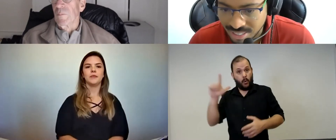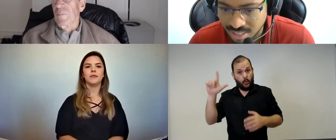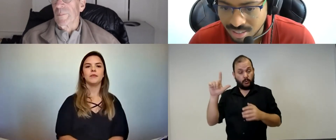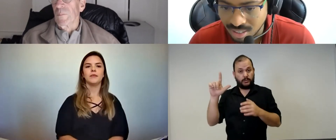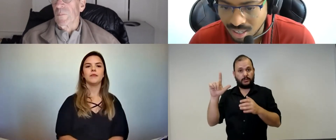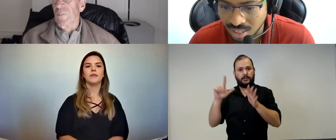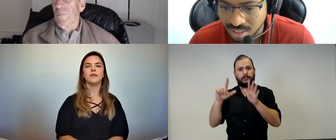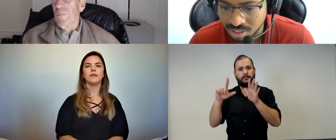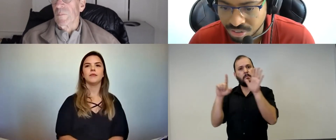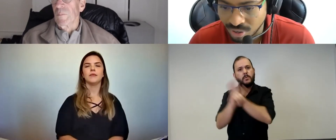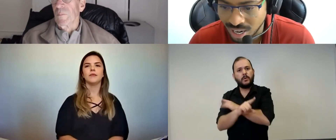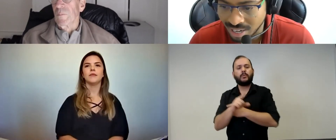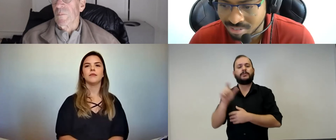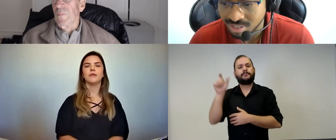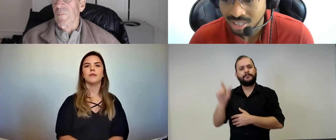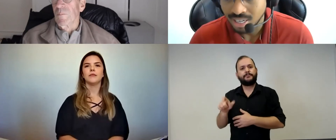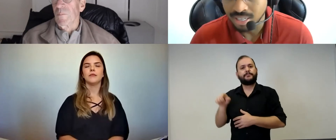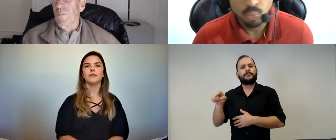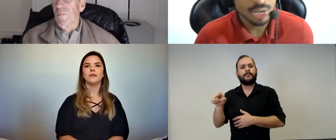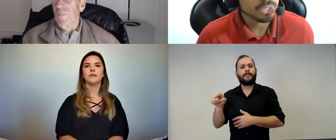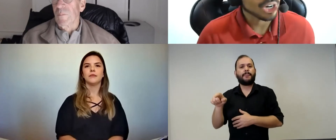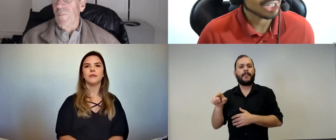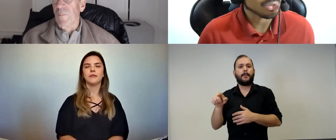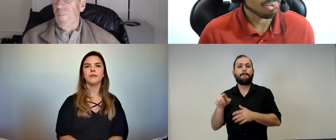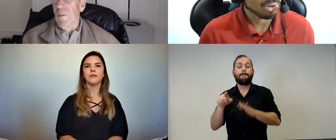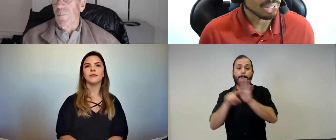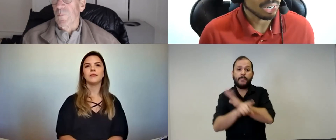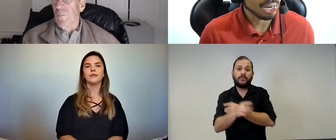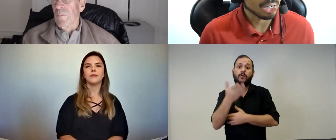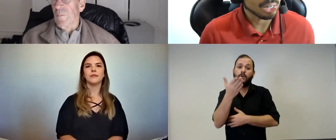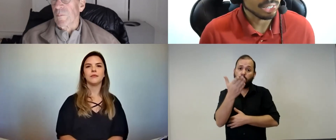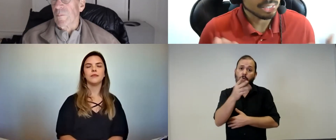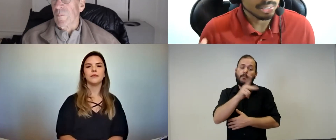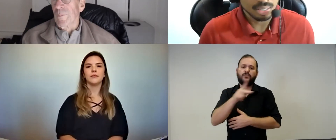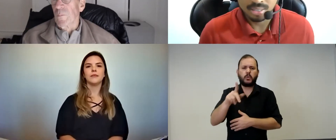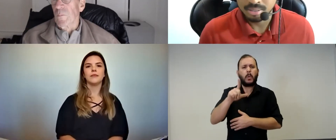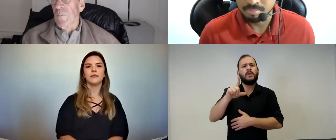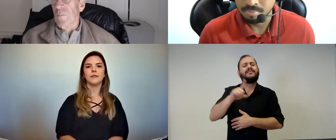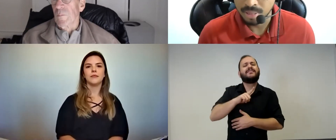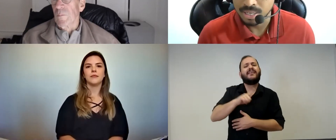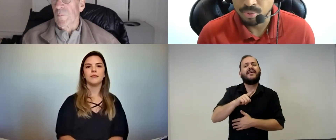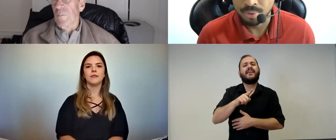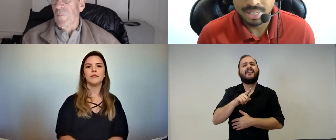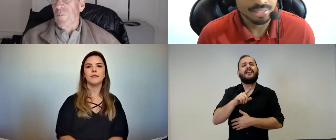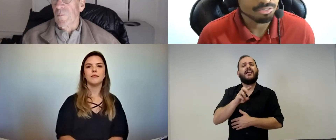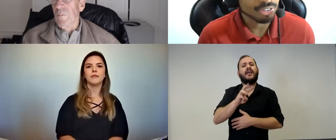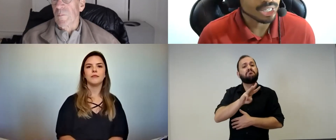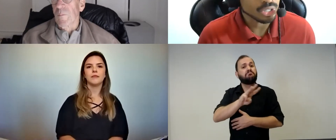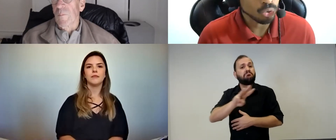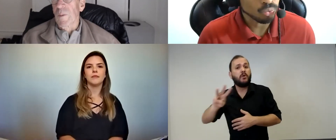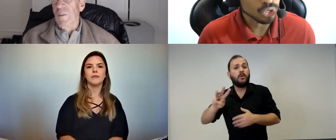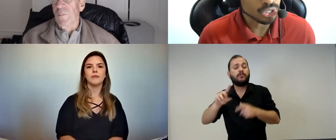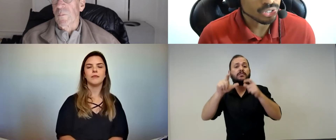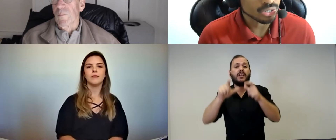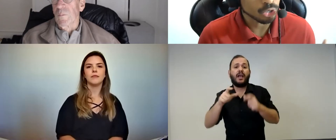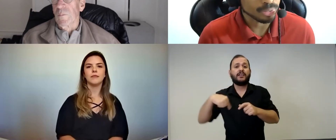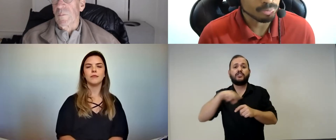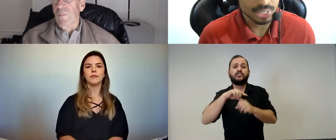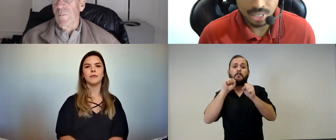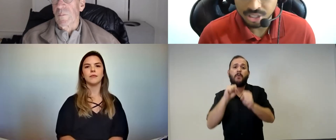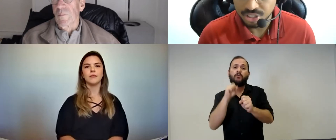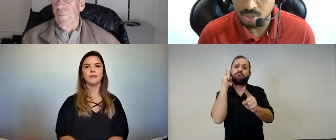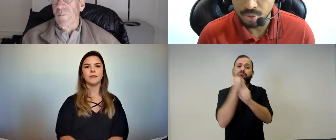They are asking if you have any website or any place where we can find your works,